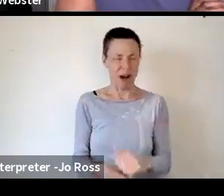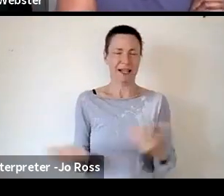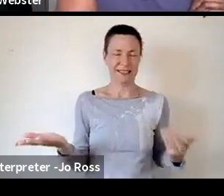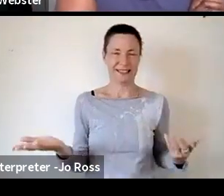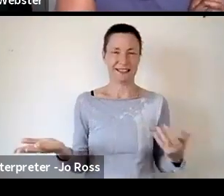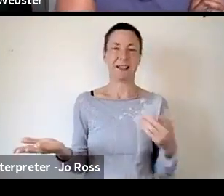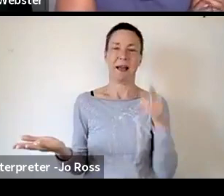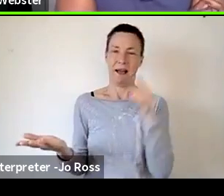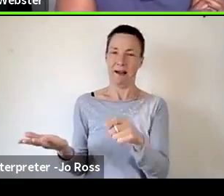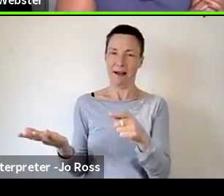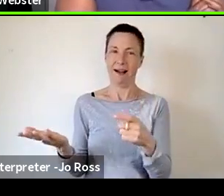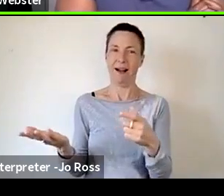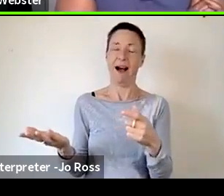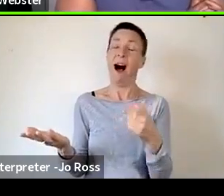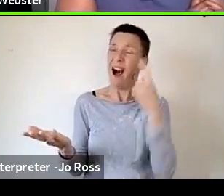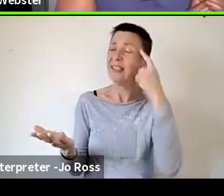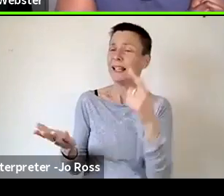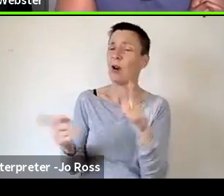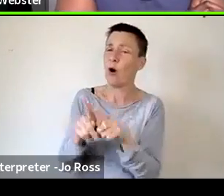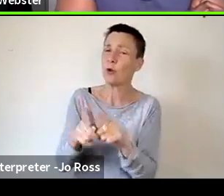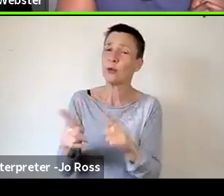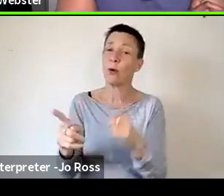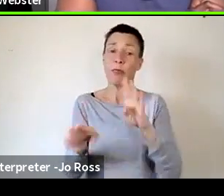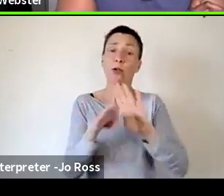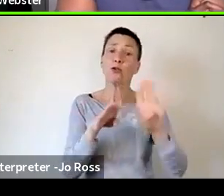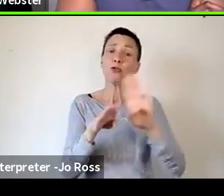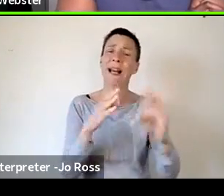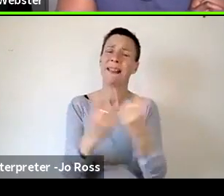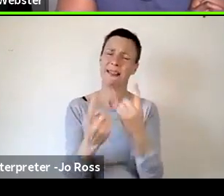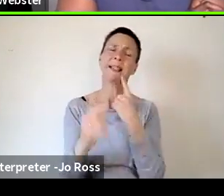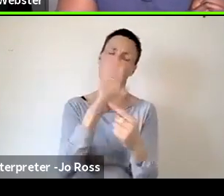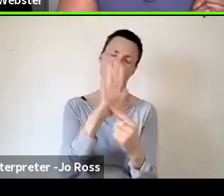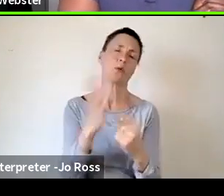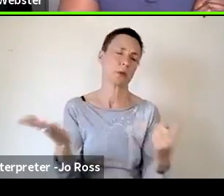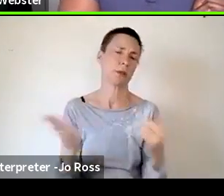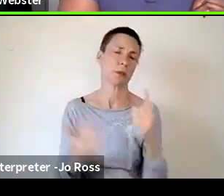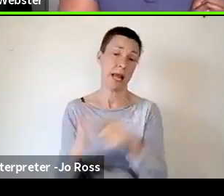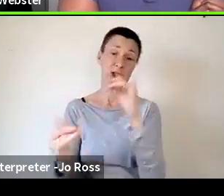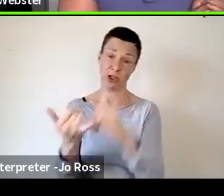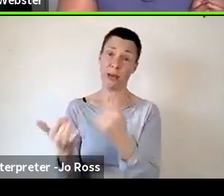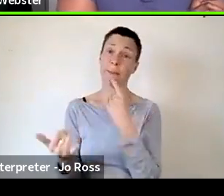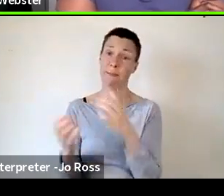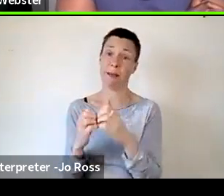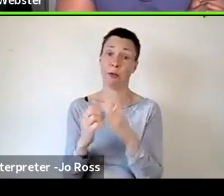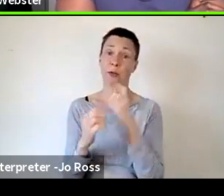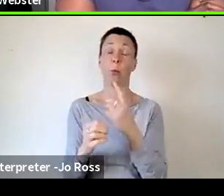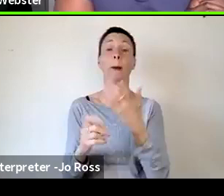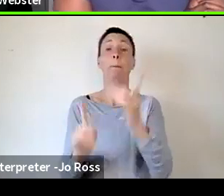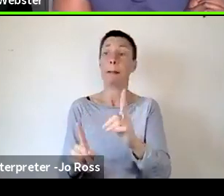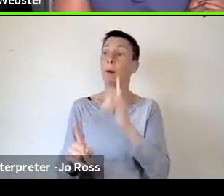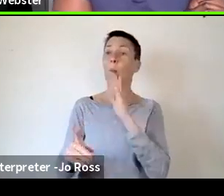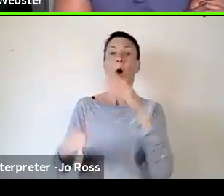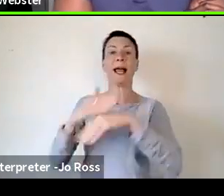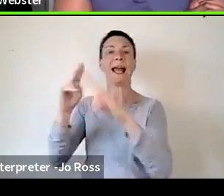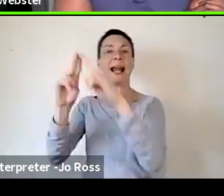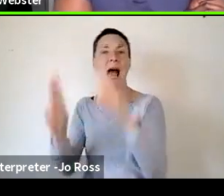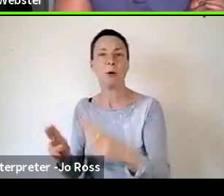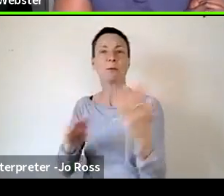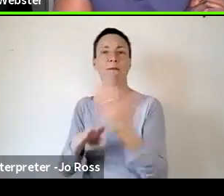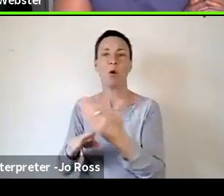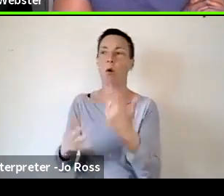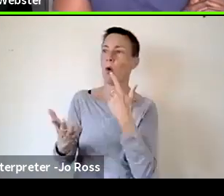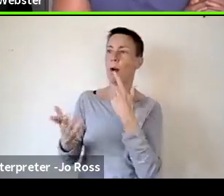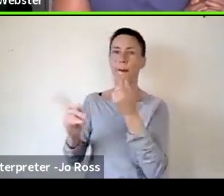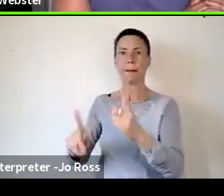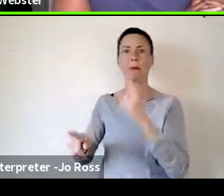I mean, I think it's like the training thing is really important. Like James, you mentioned when people were in-house and they used to be, you know,